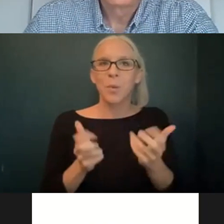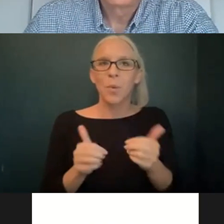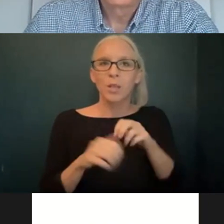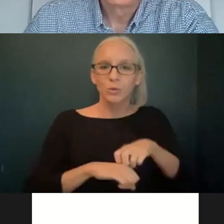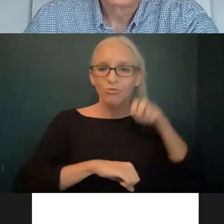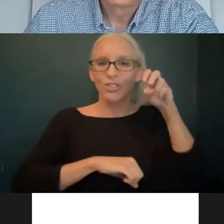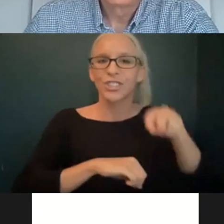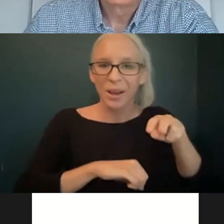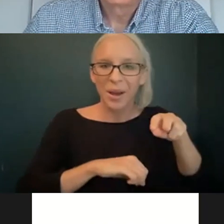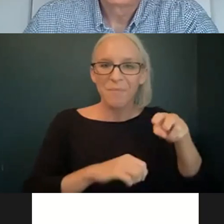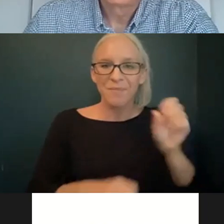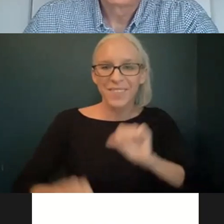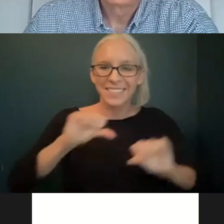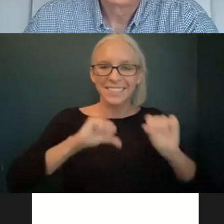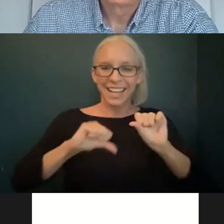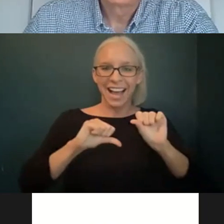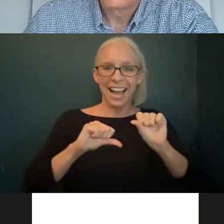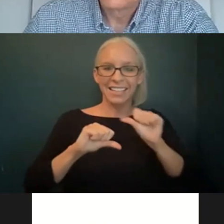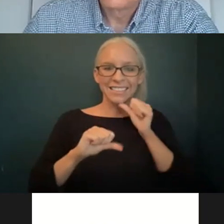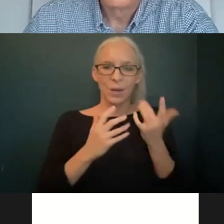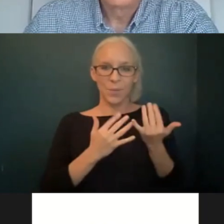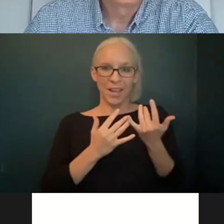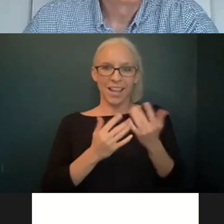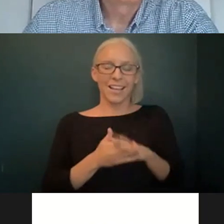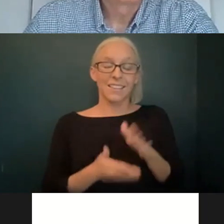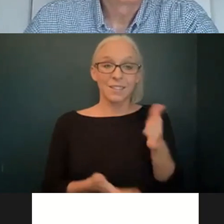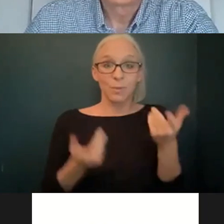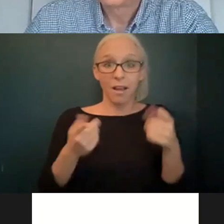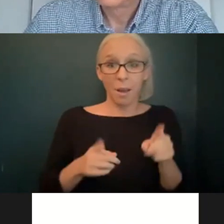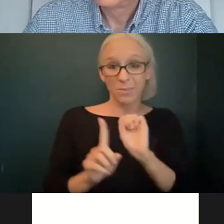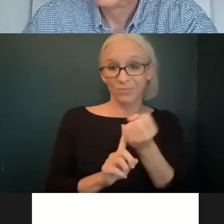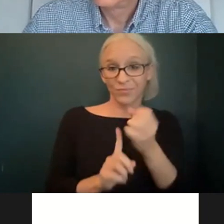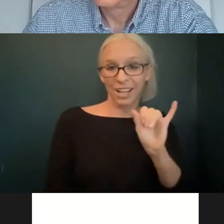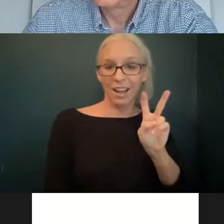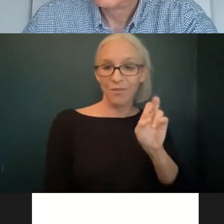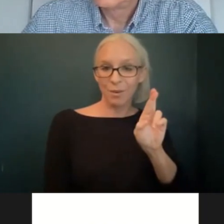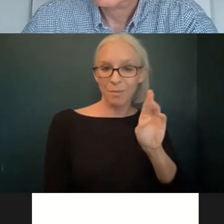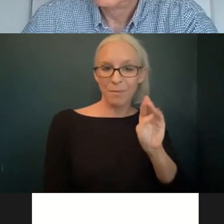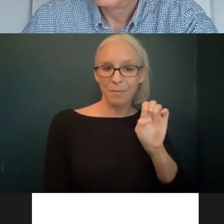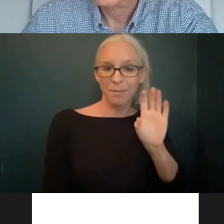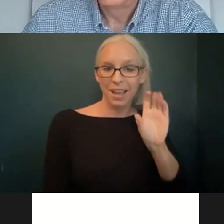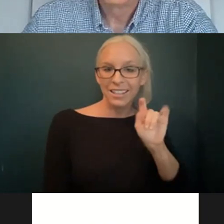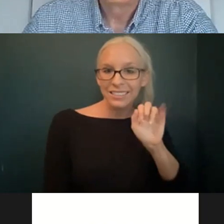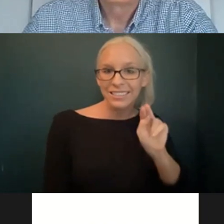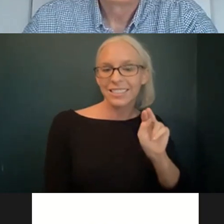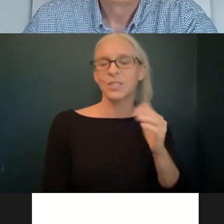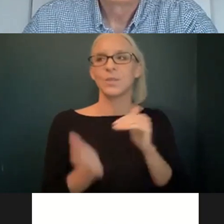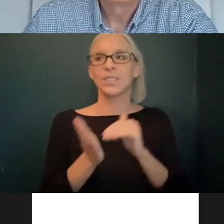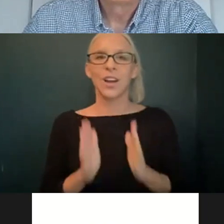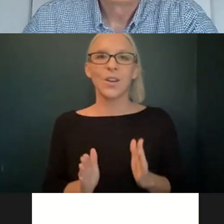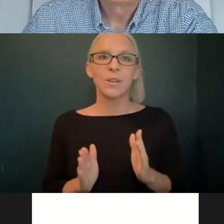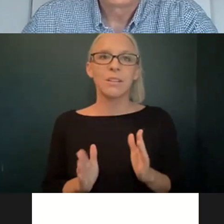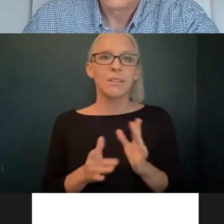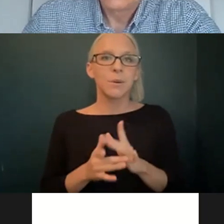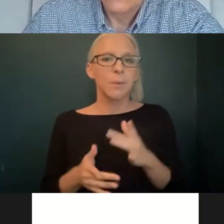published in some rare thing. That's what happened with ivermectin. But we as doctors, when we say things, we say, yes, this is